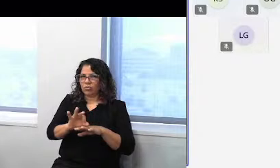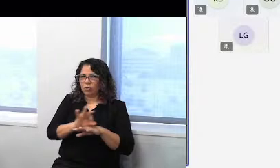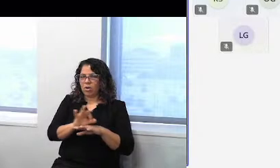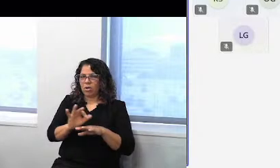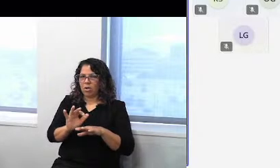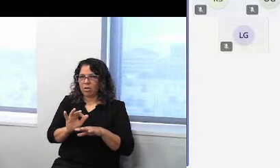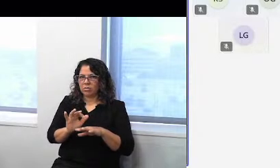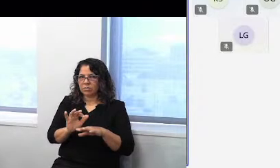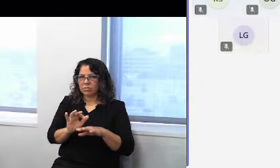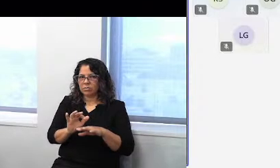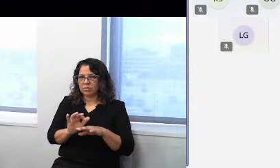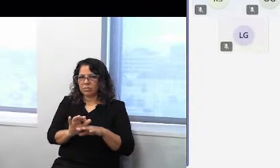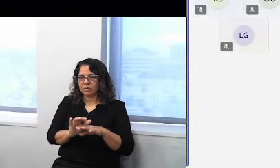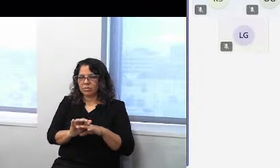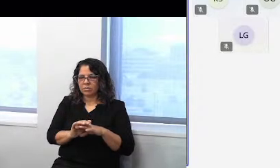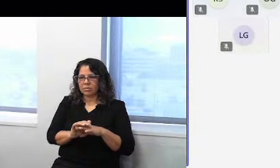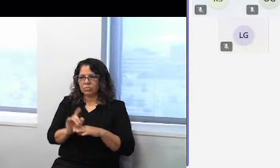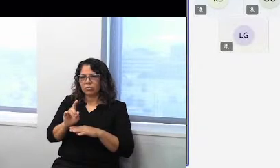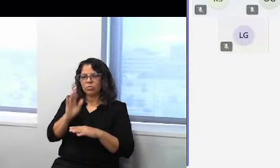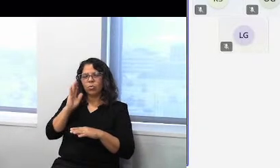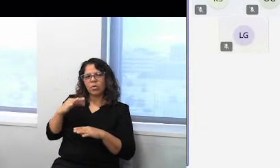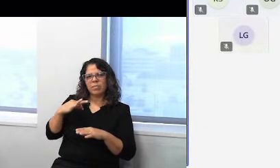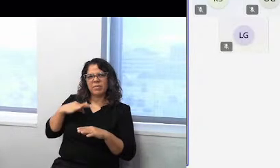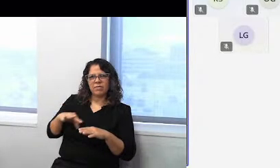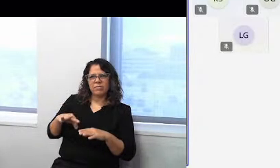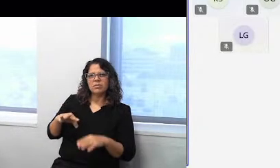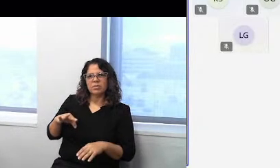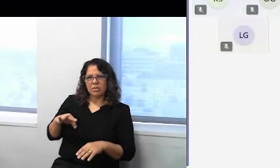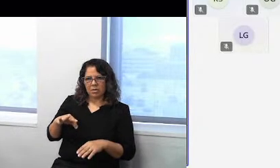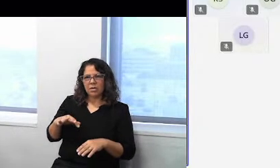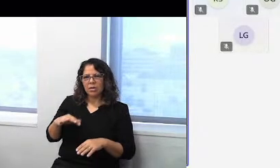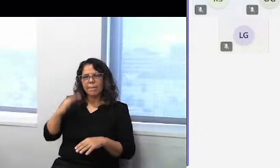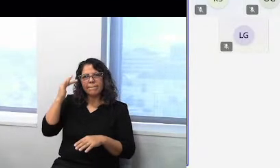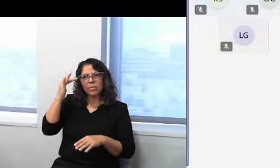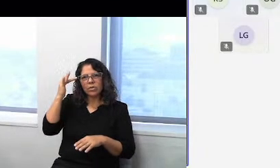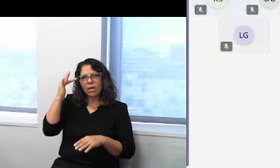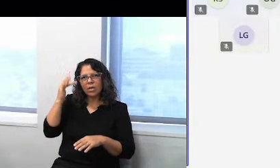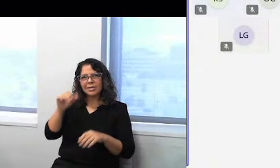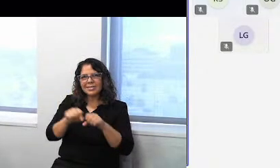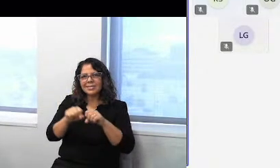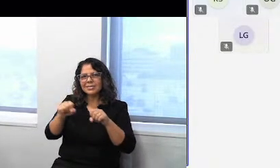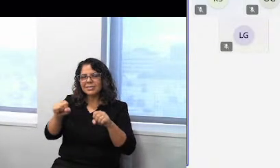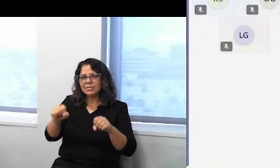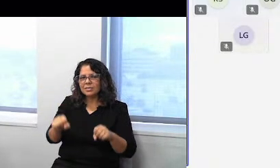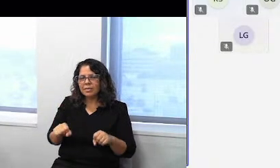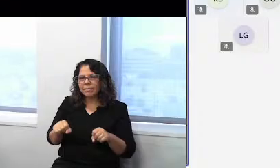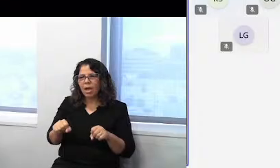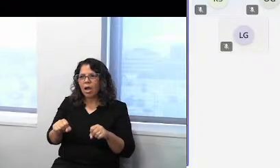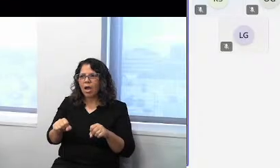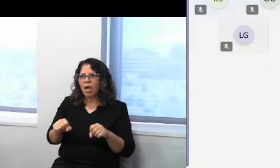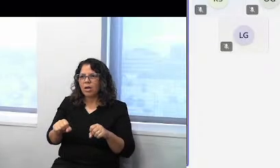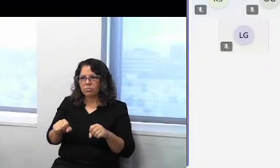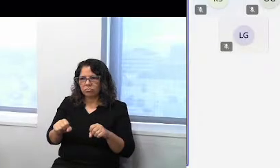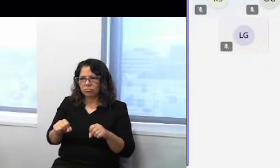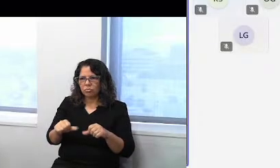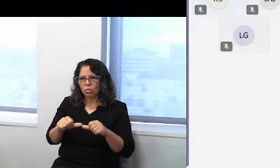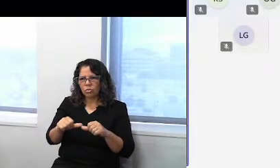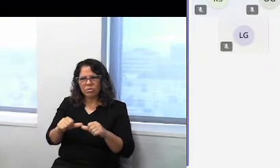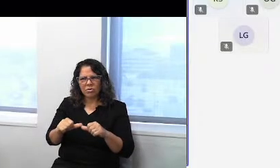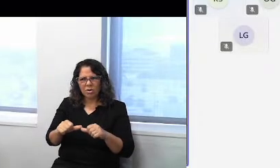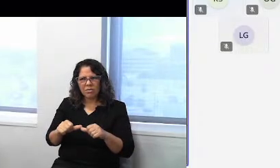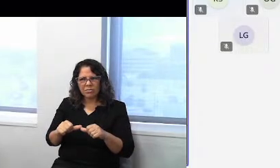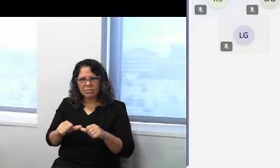will benefit from that upgrade because the system will come back into configuration. He's just asking whether the ratepayers are paying for it. That's all he asked. Yeah, I understood,